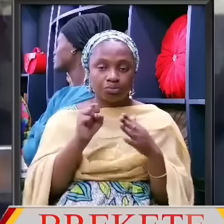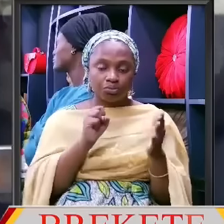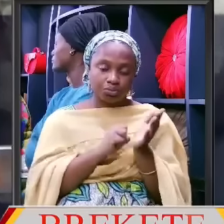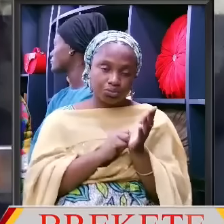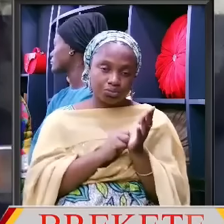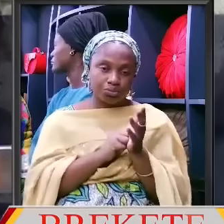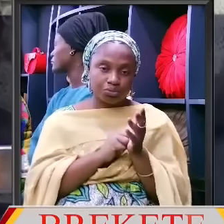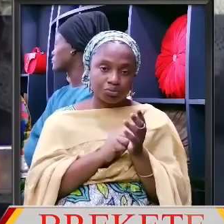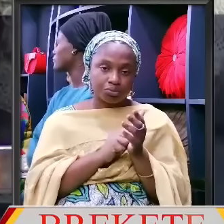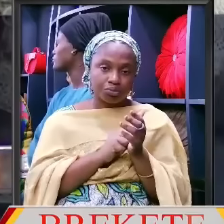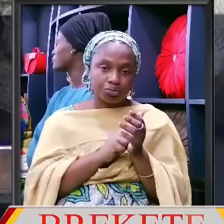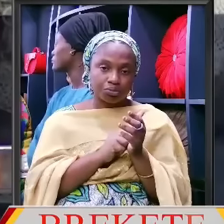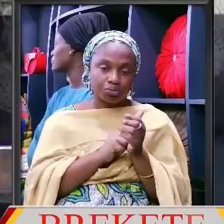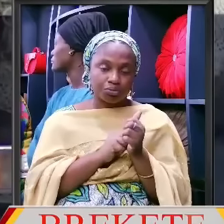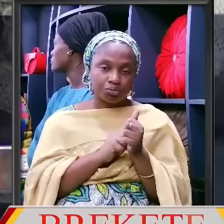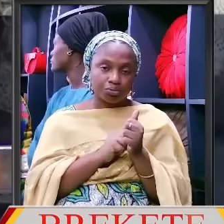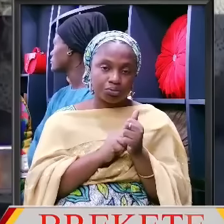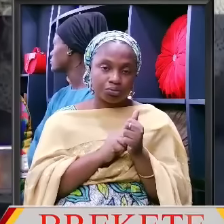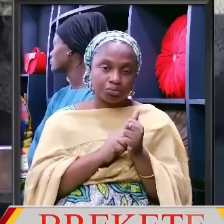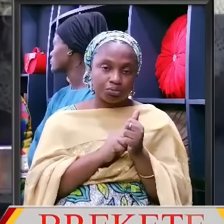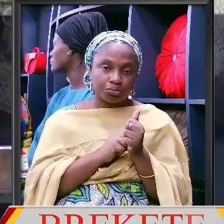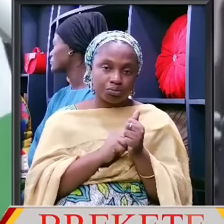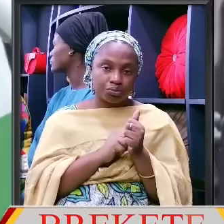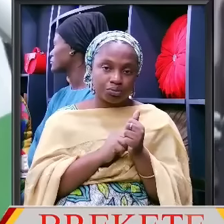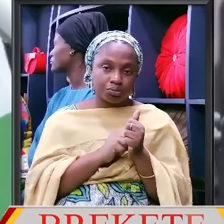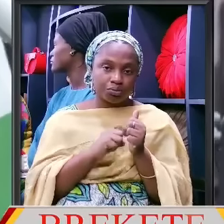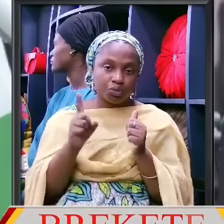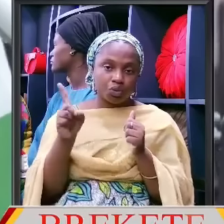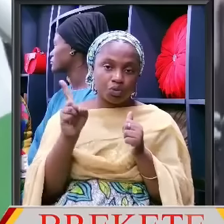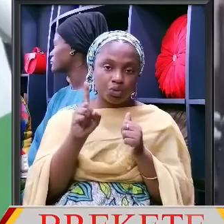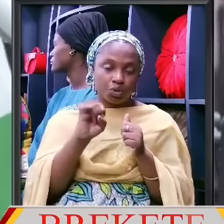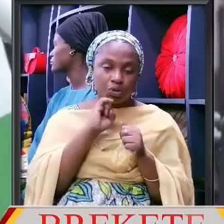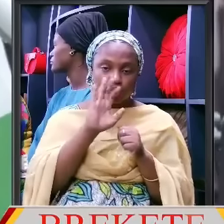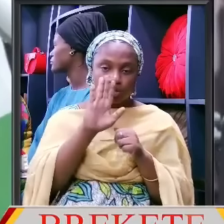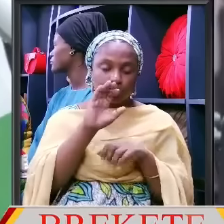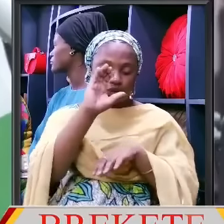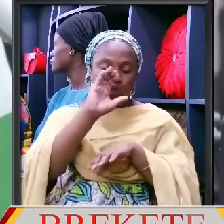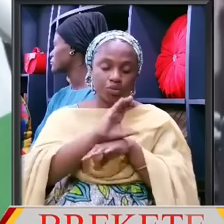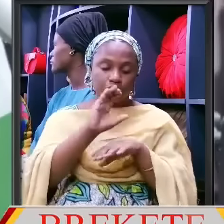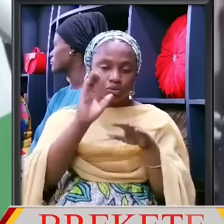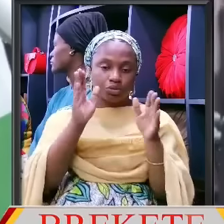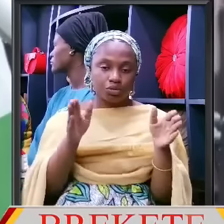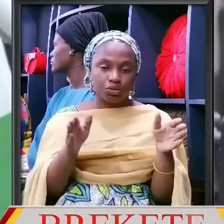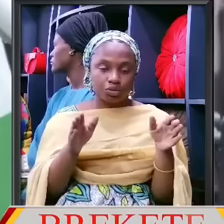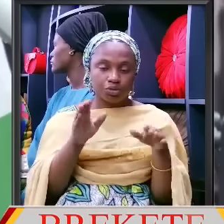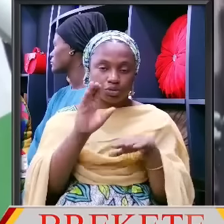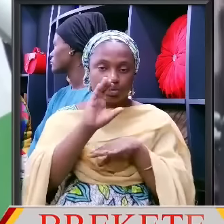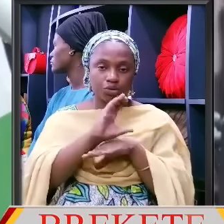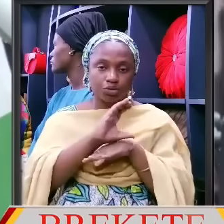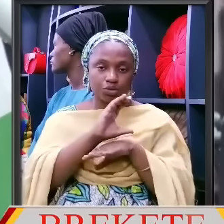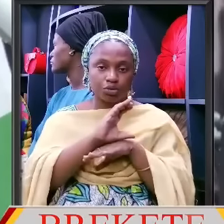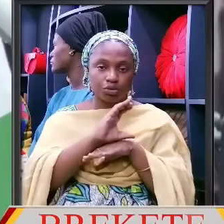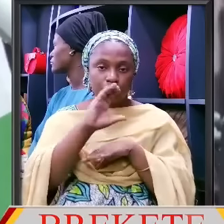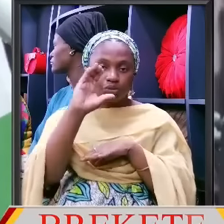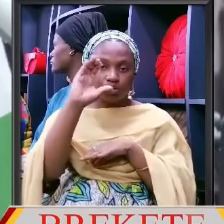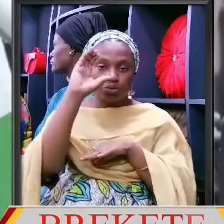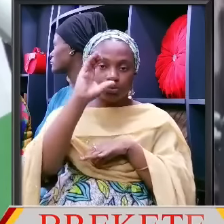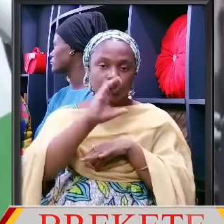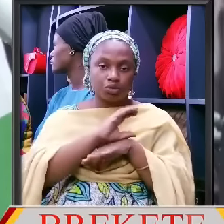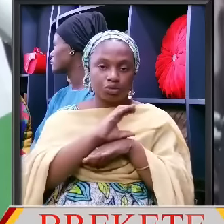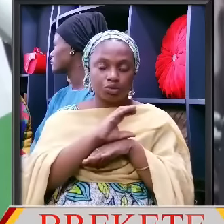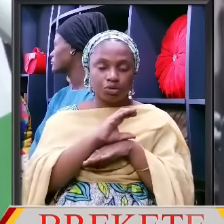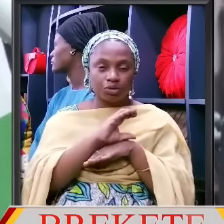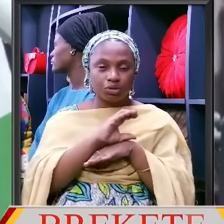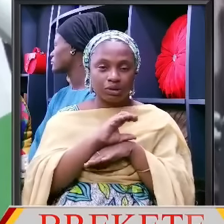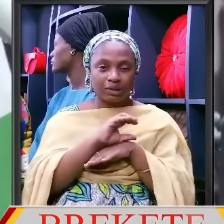government. Which village? Mbobowa local government. Where on our church today? For St. Paul's